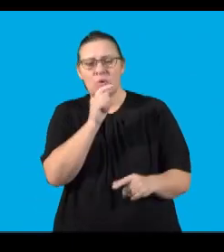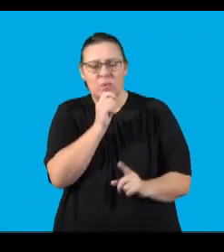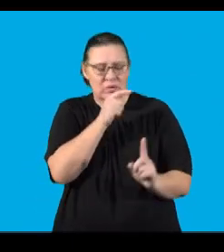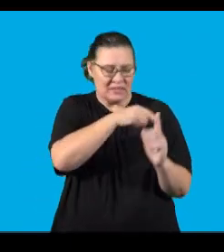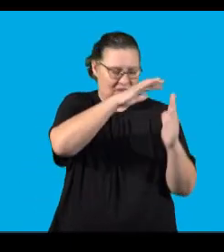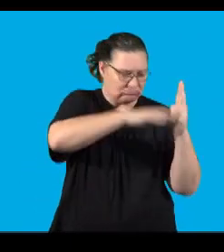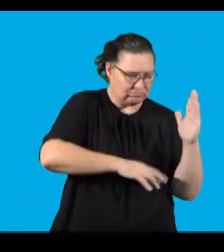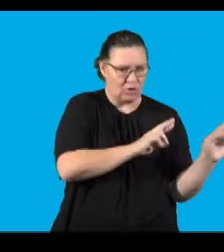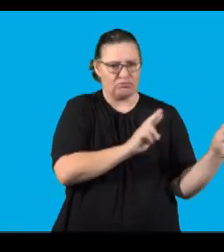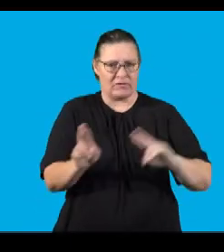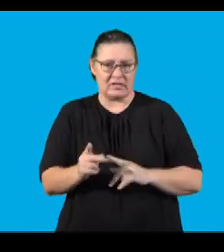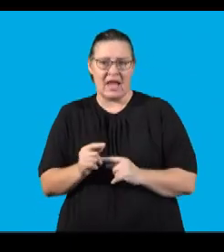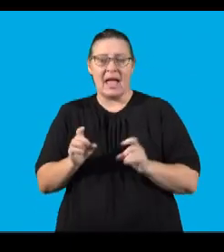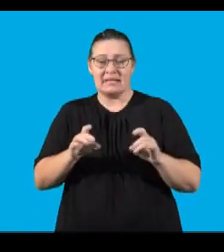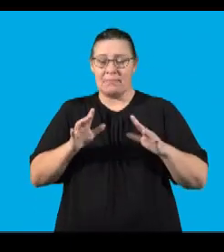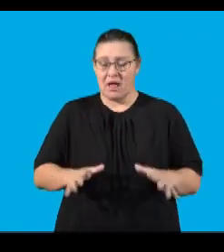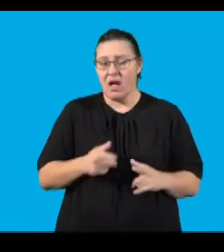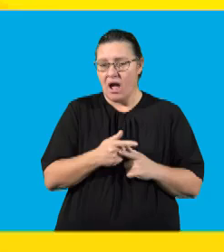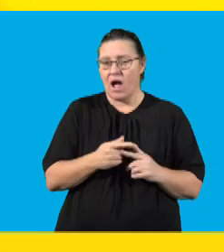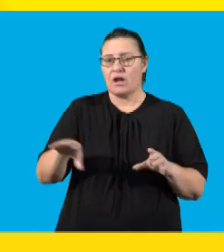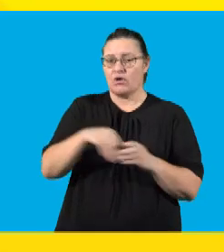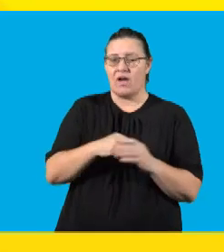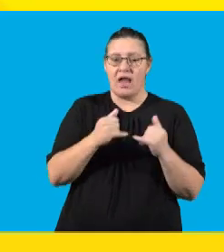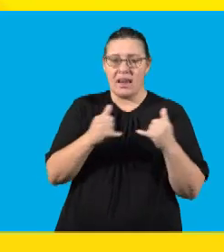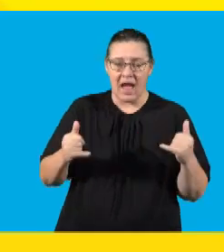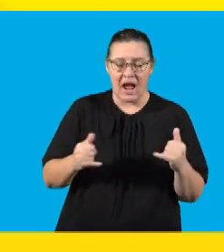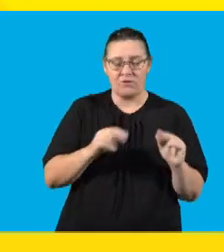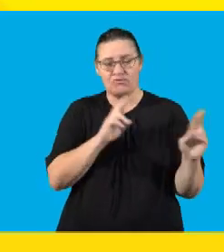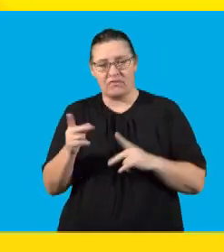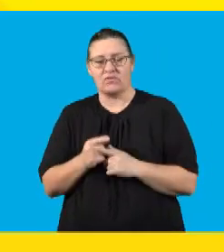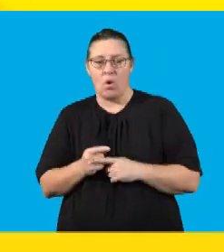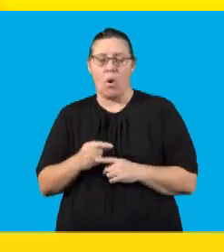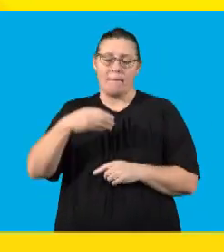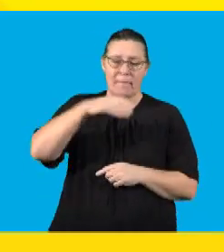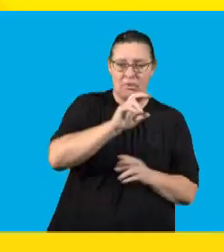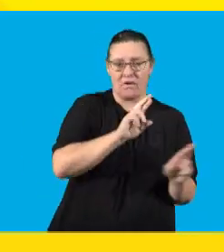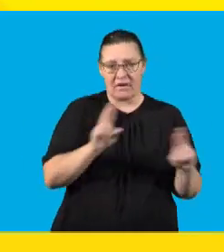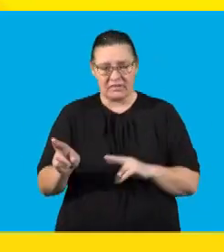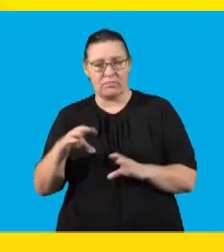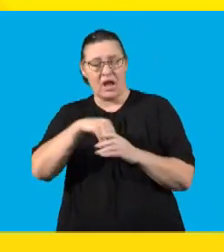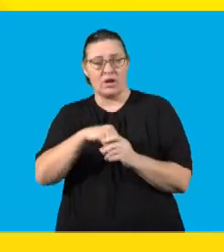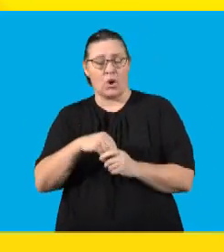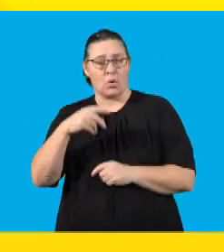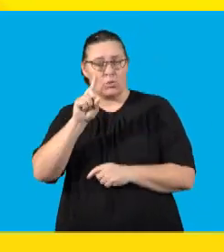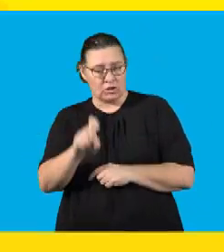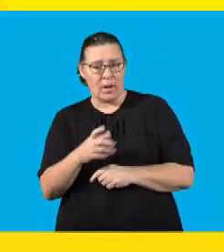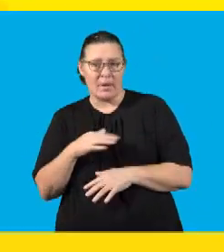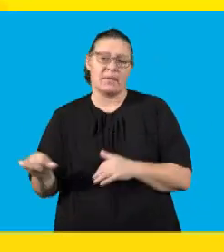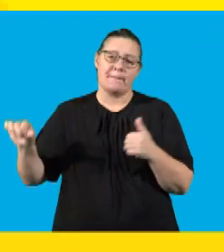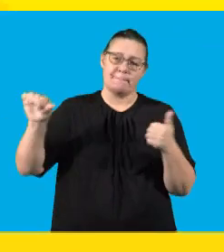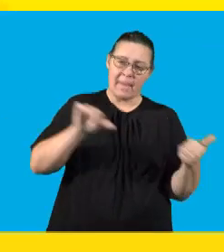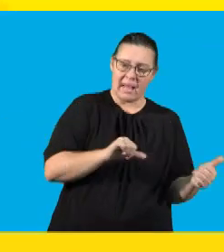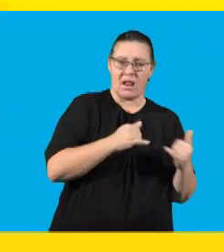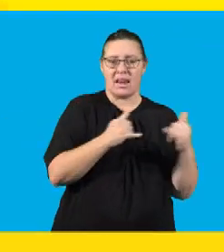the textual reference. When the examiner has included a line reference or a paragraph reference at a question, that means you have to